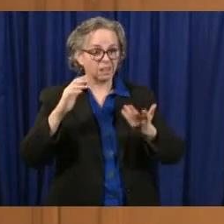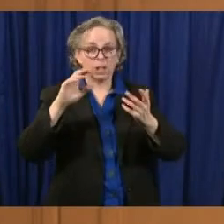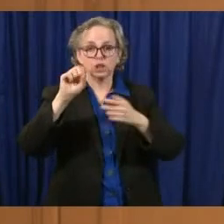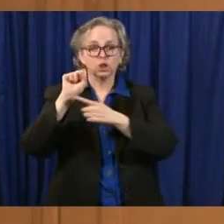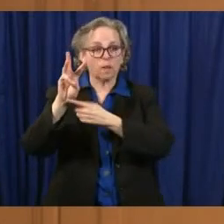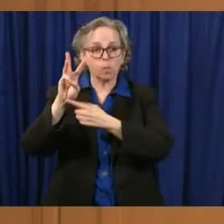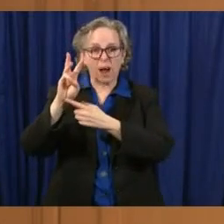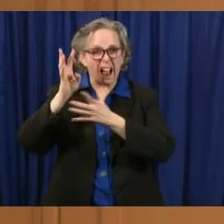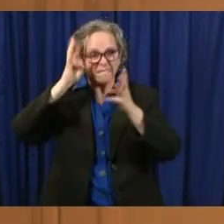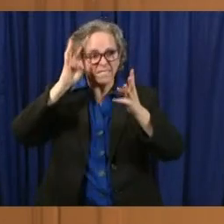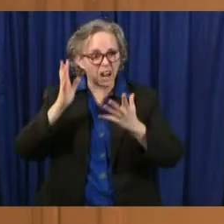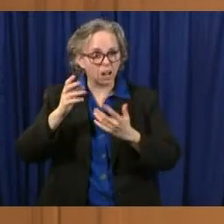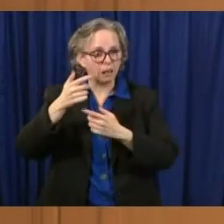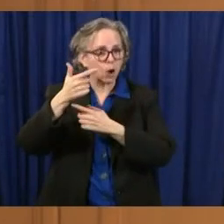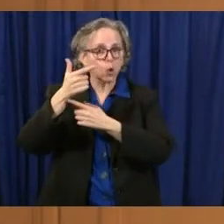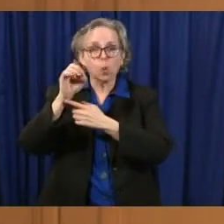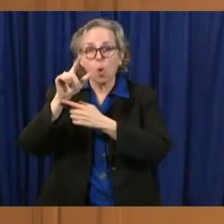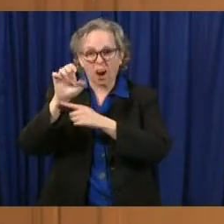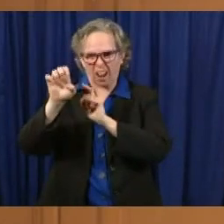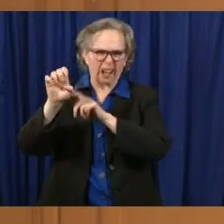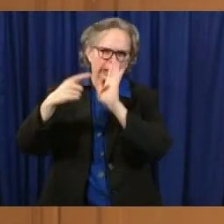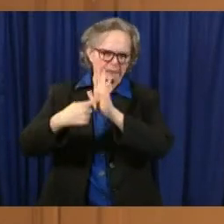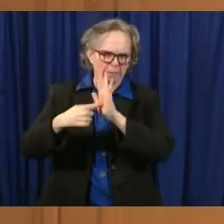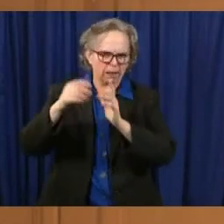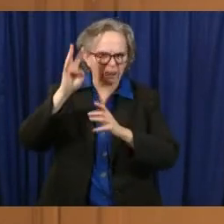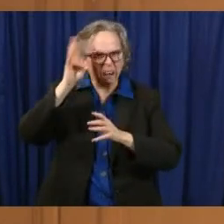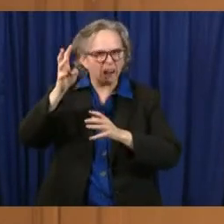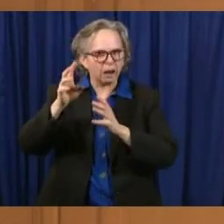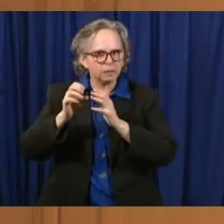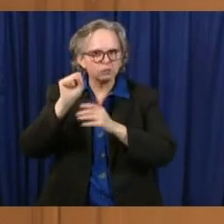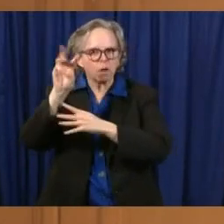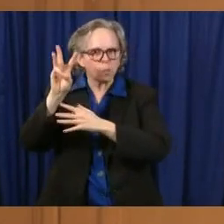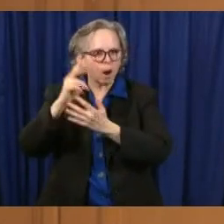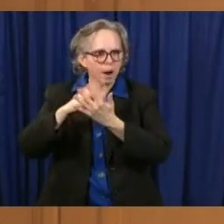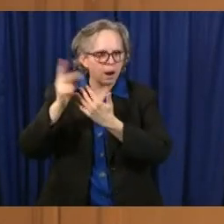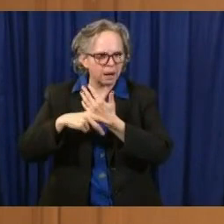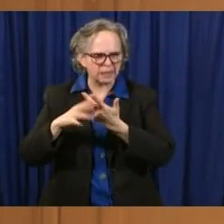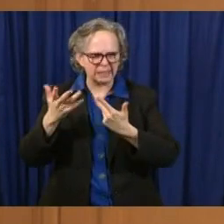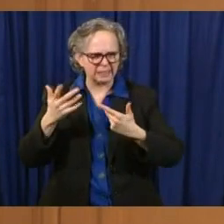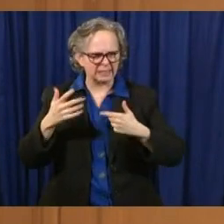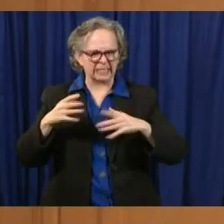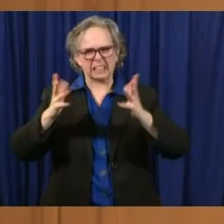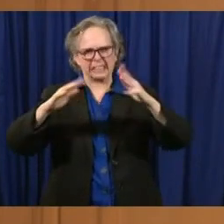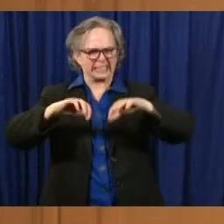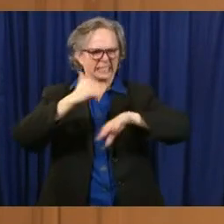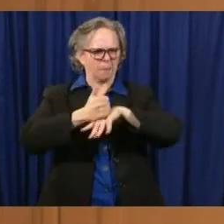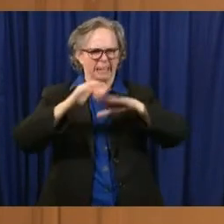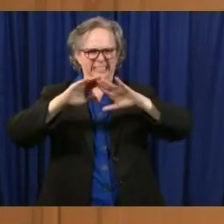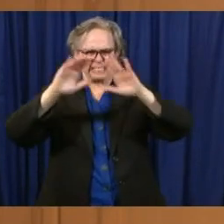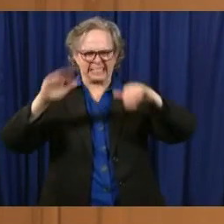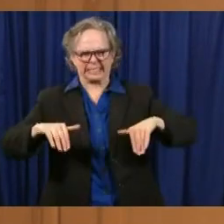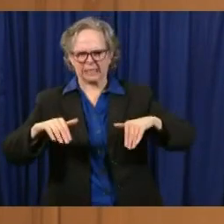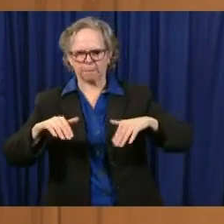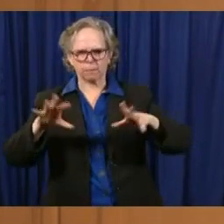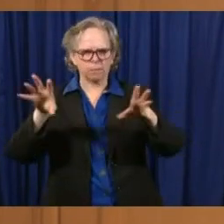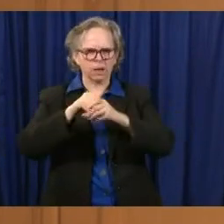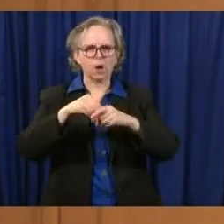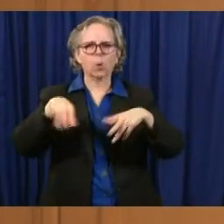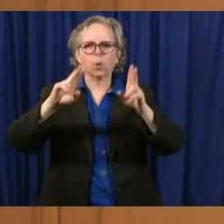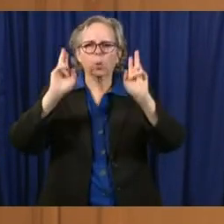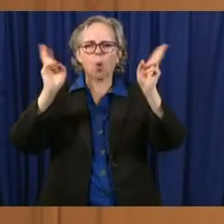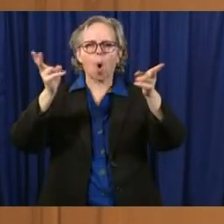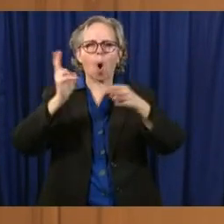hard at work on this. There's a system called REDCap that the states have used, like many of our things we're discovering in this